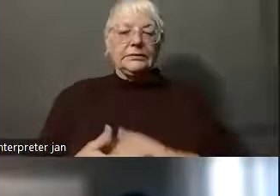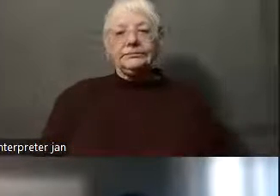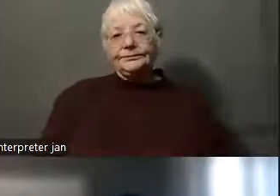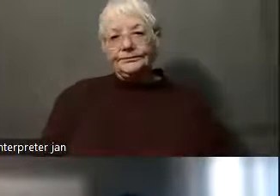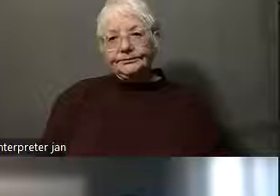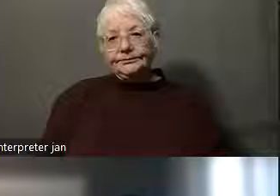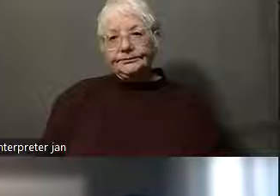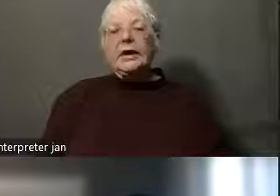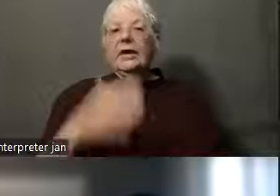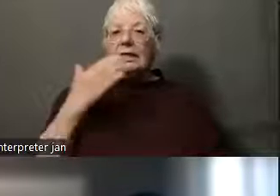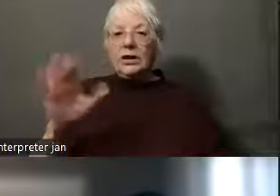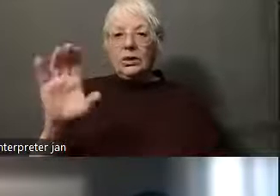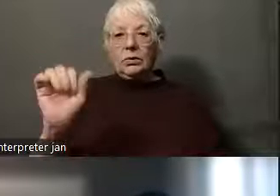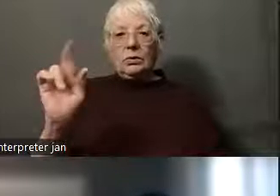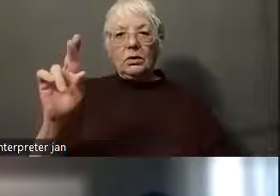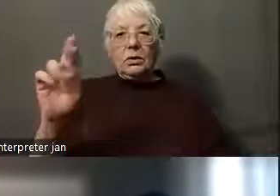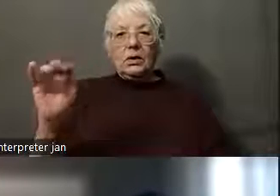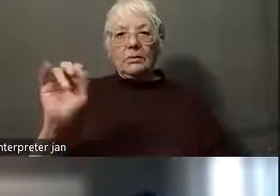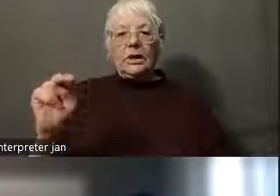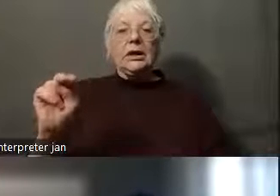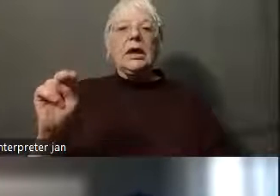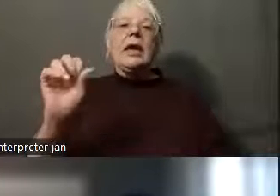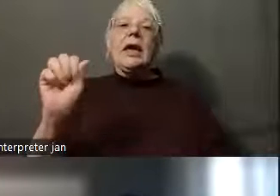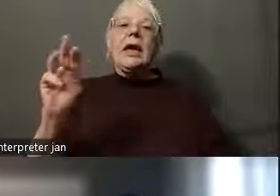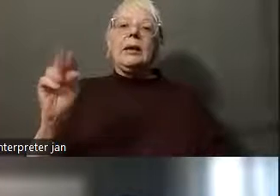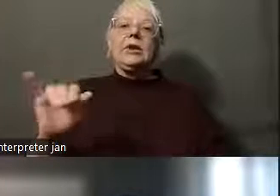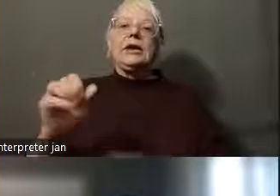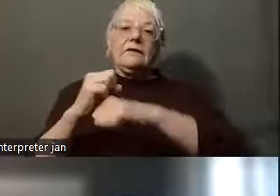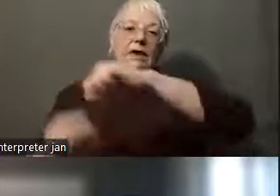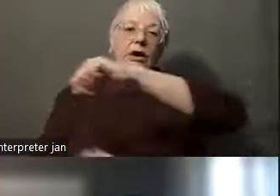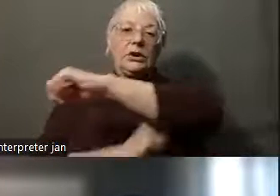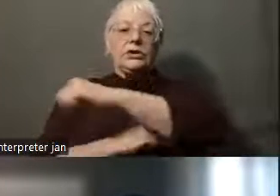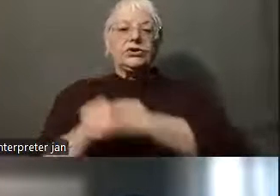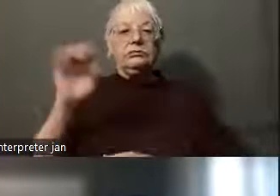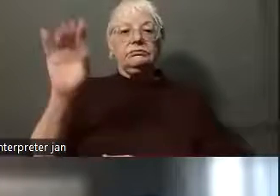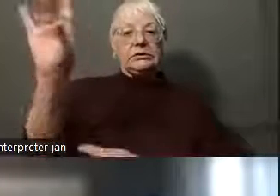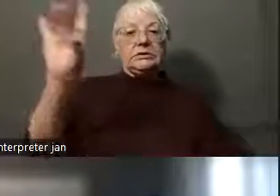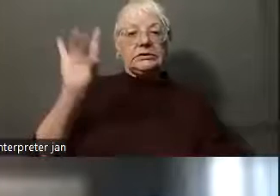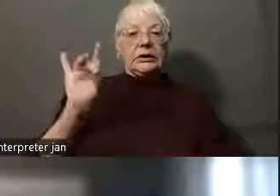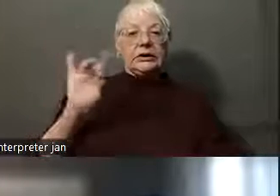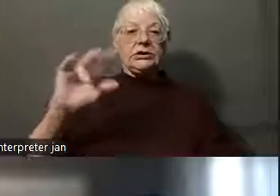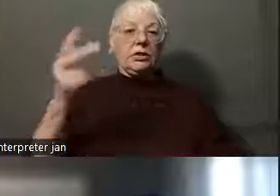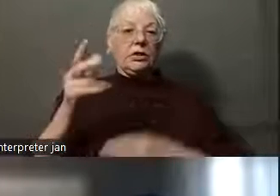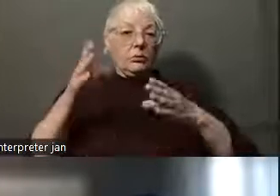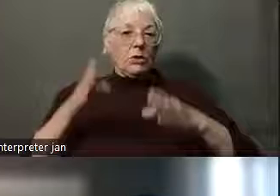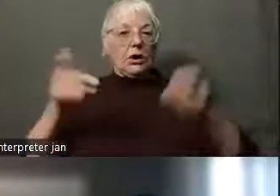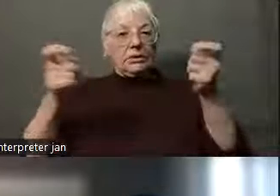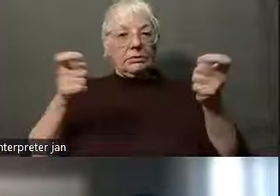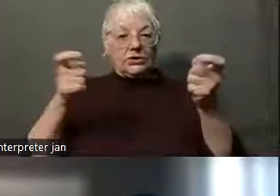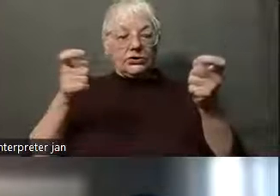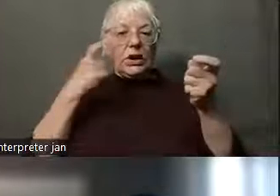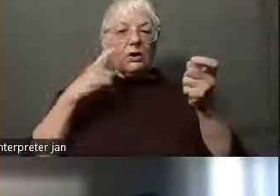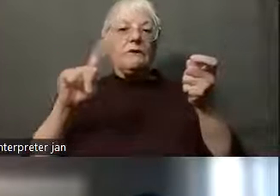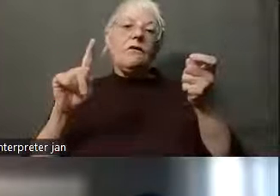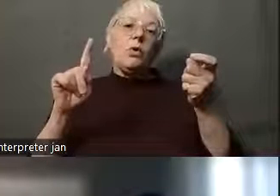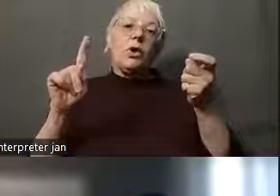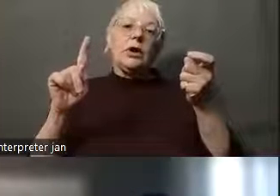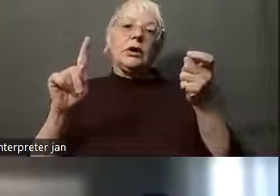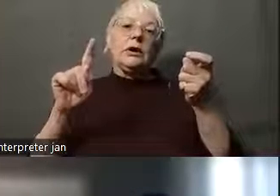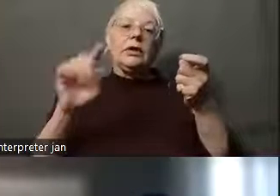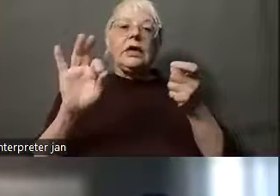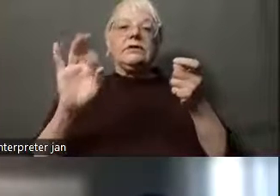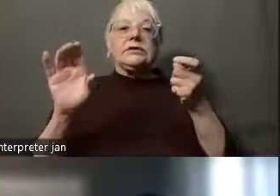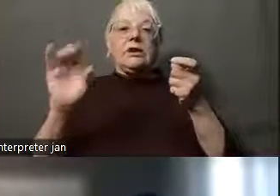Thank you, Carmen. So Amity Foundation has been selected as the third-party administrator for the